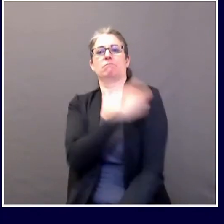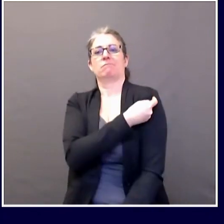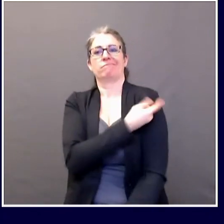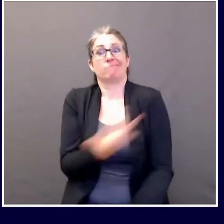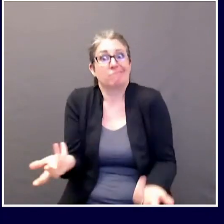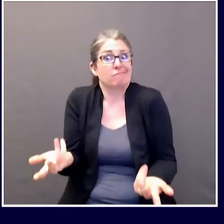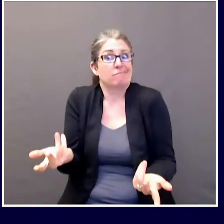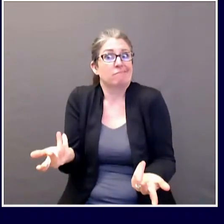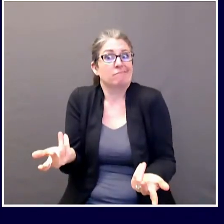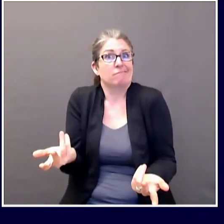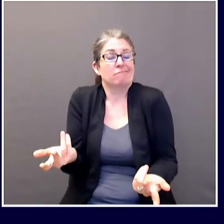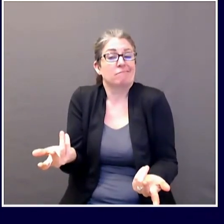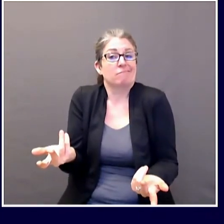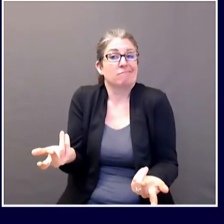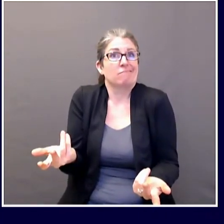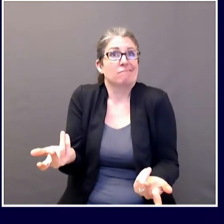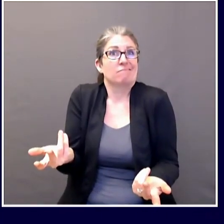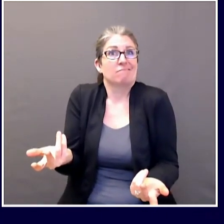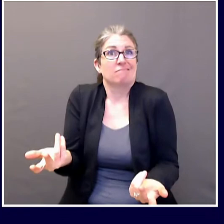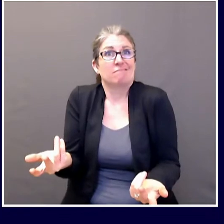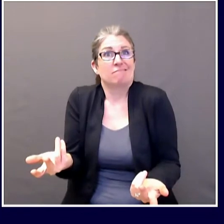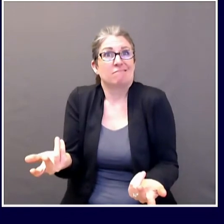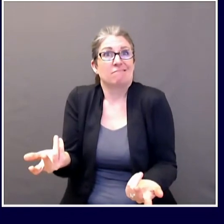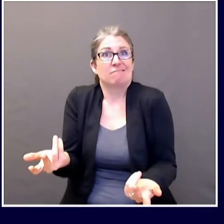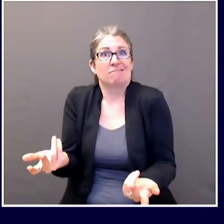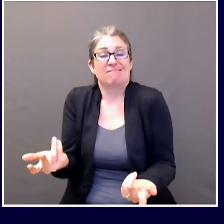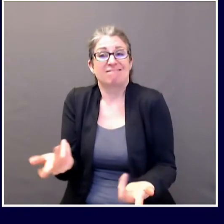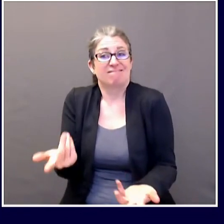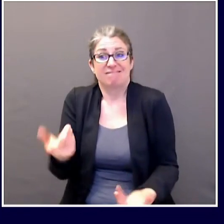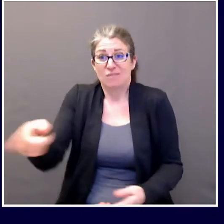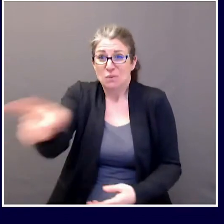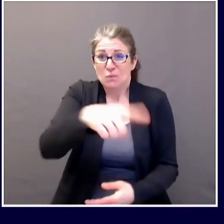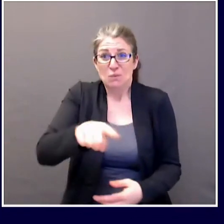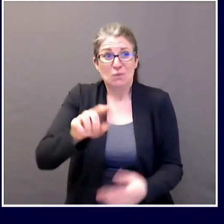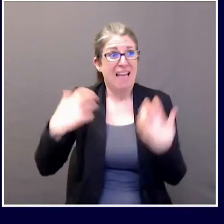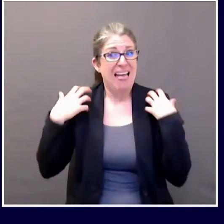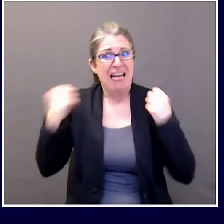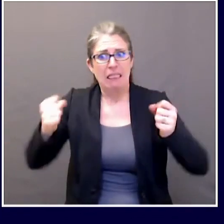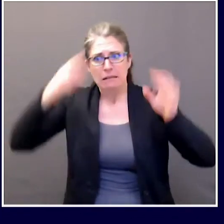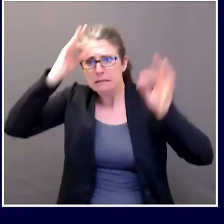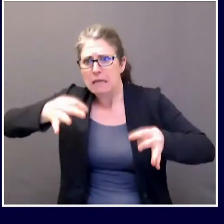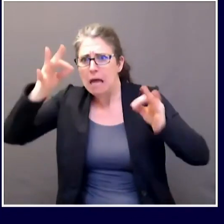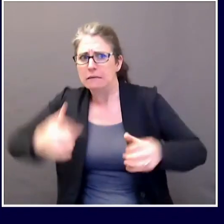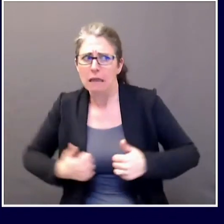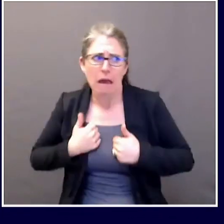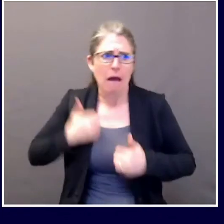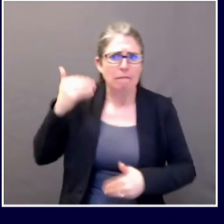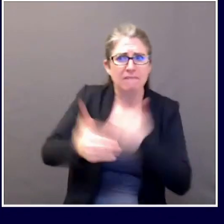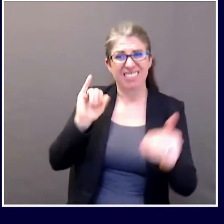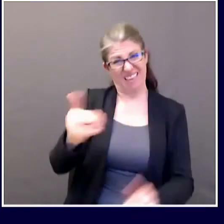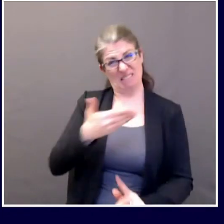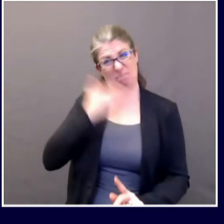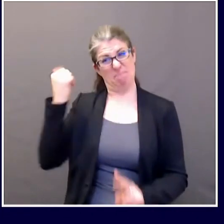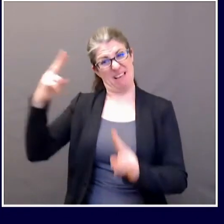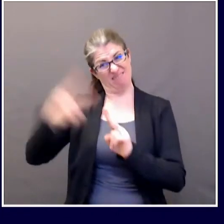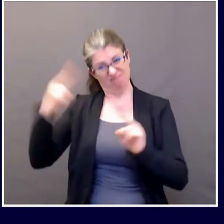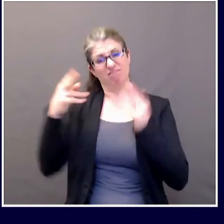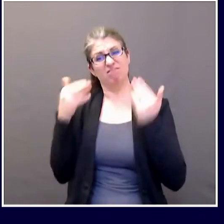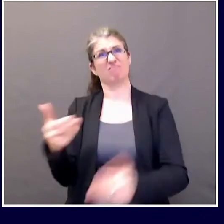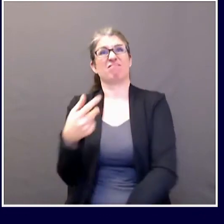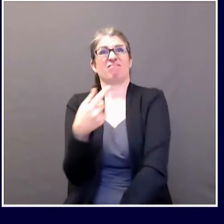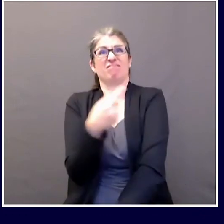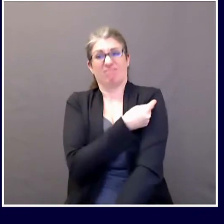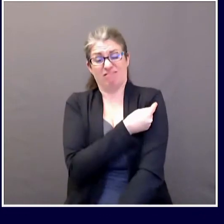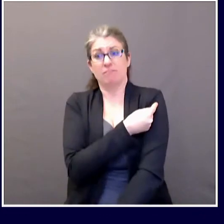the best health decision that you can make for yourself, is to take the first COVID vaccine that is offered to